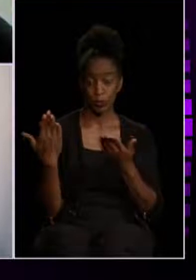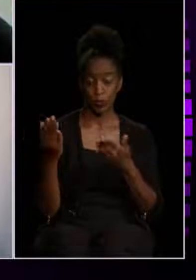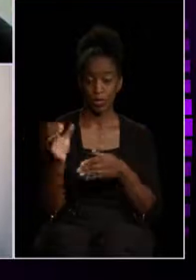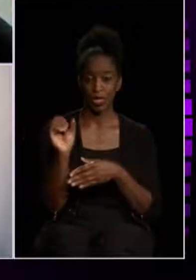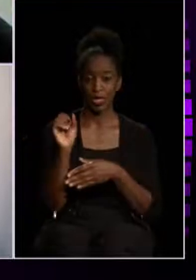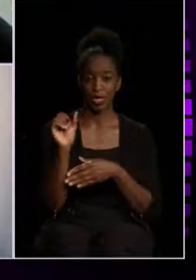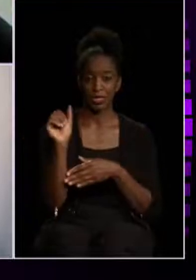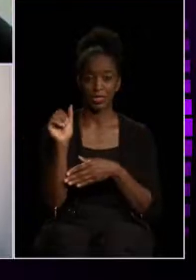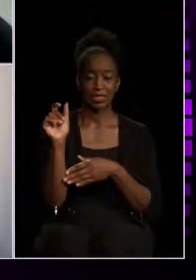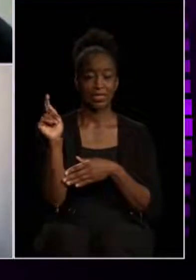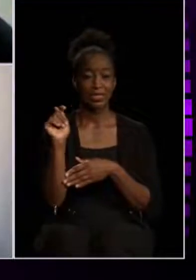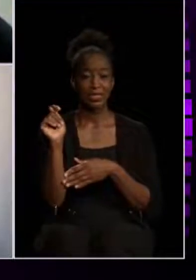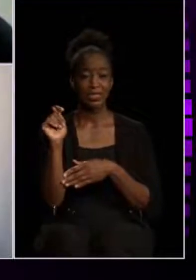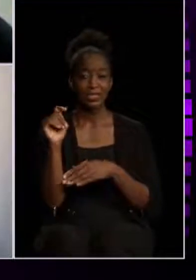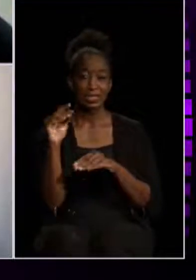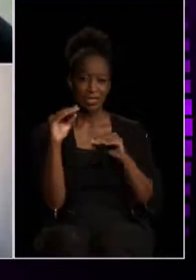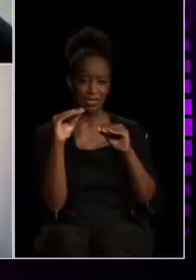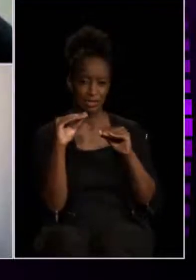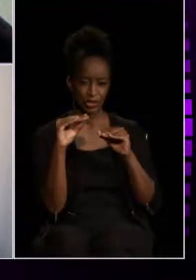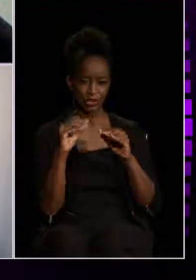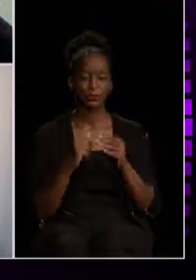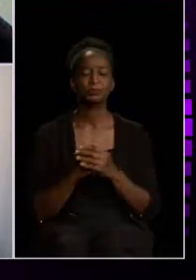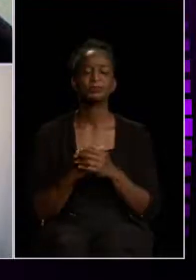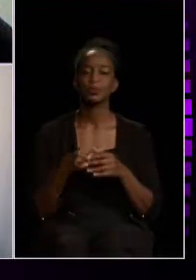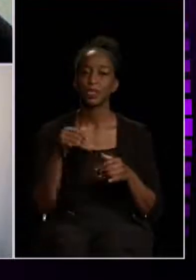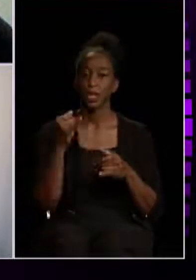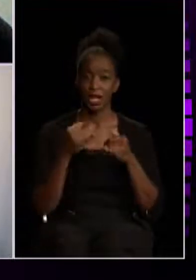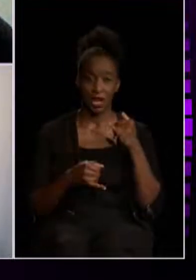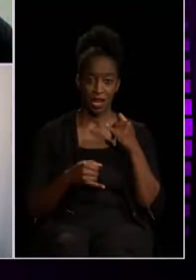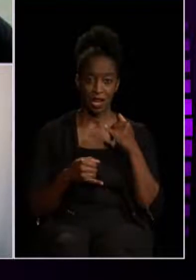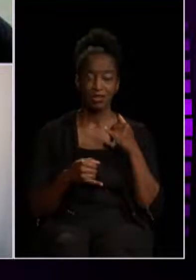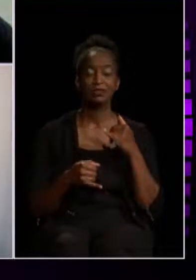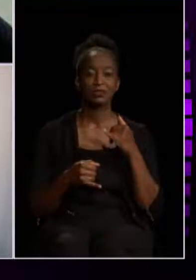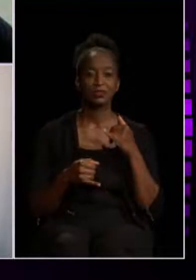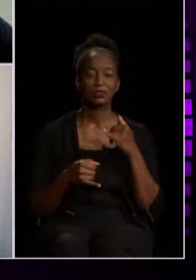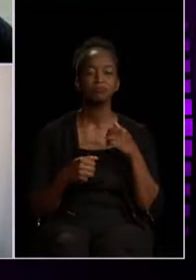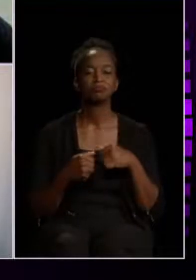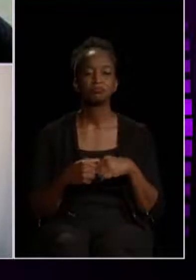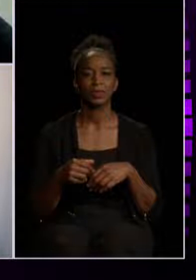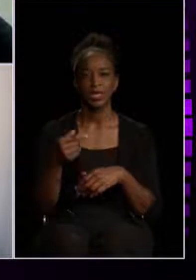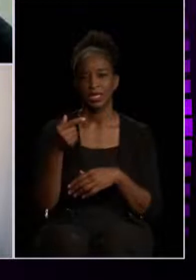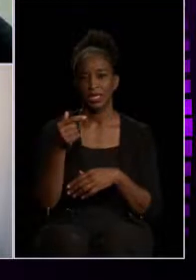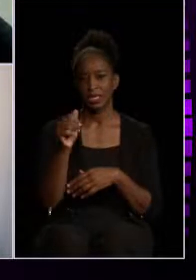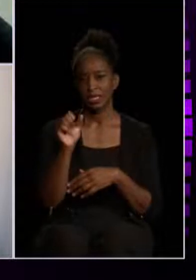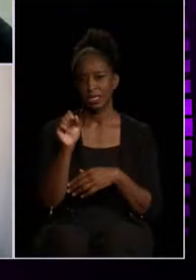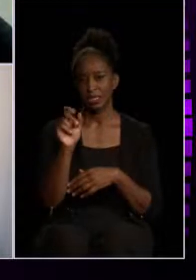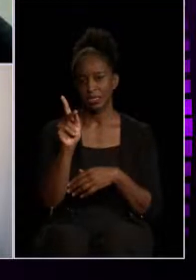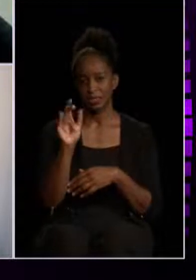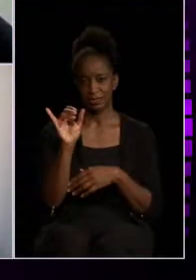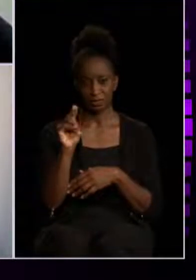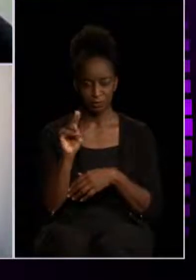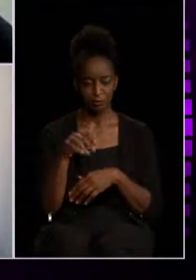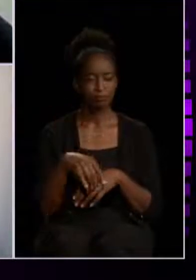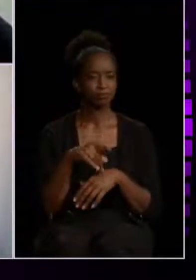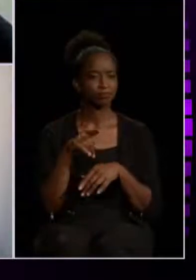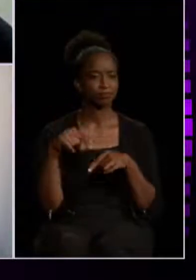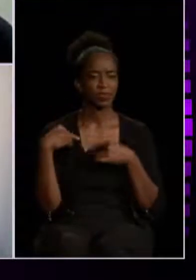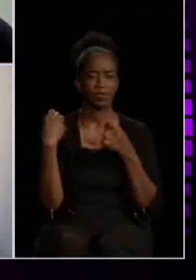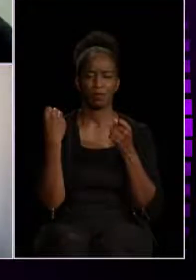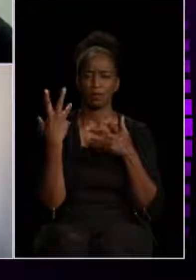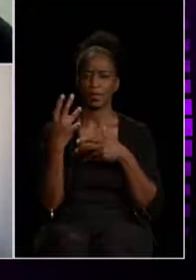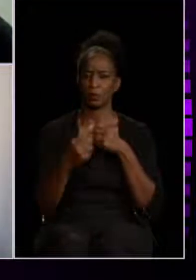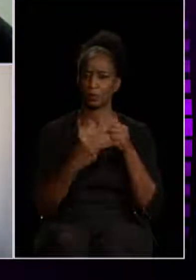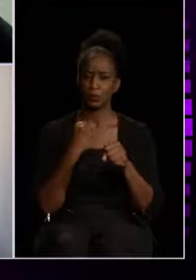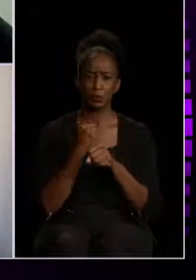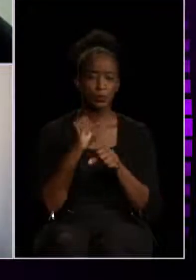coordinator. And last but not least, we have Mr. Renwick Gaskin, who has 33 years of experience and worked at the